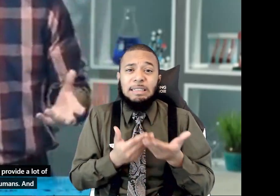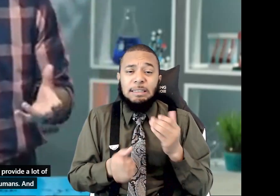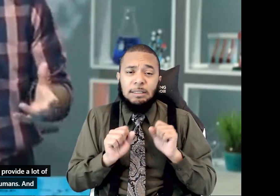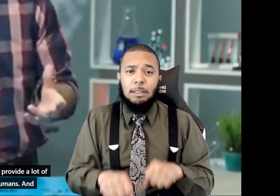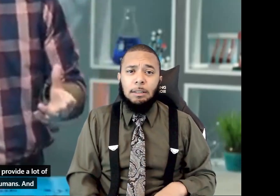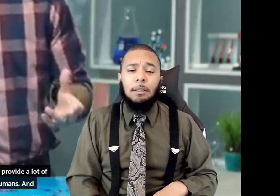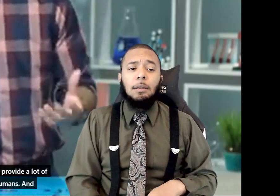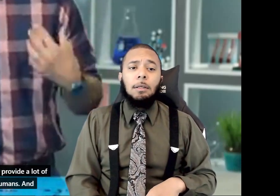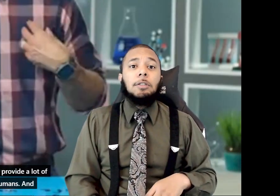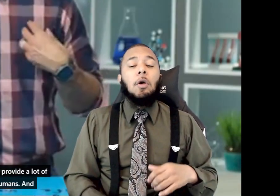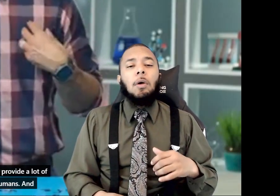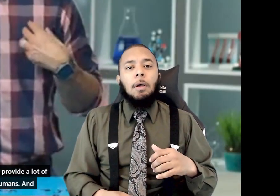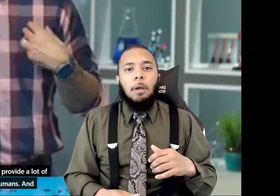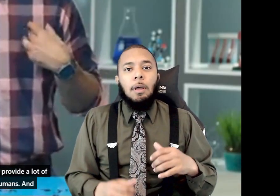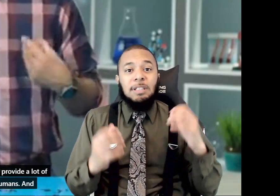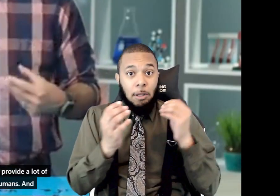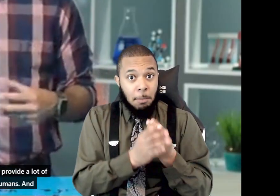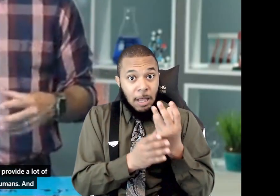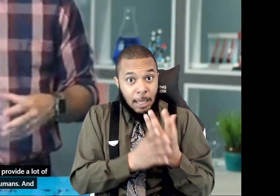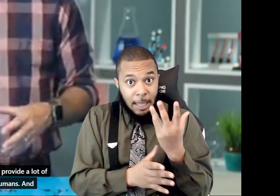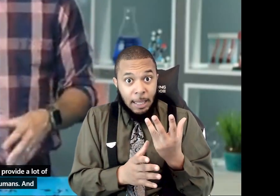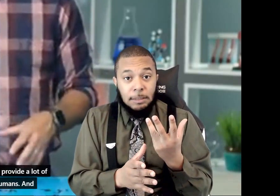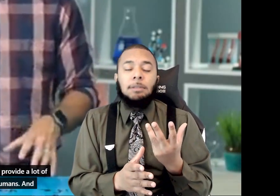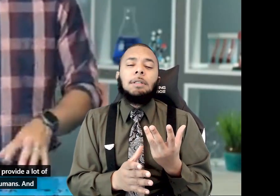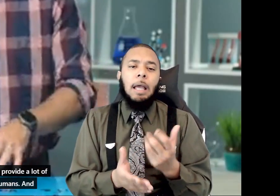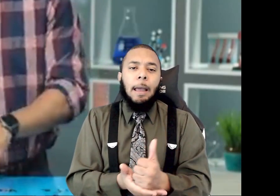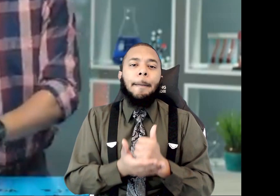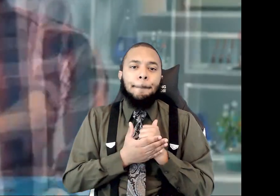of services for us as humans.